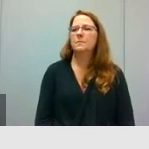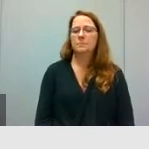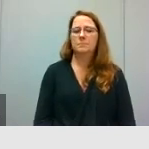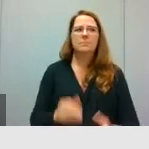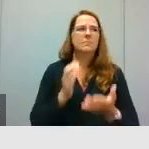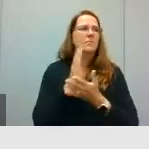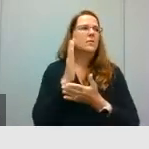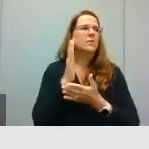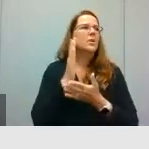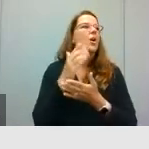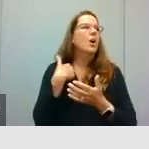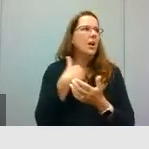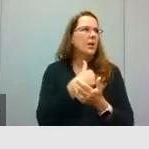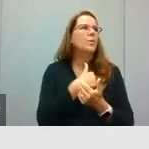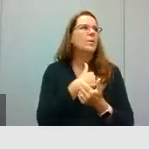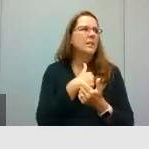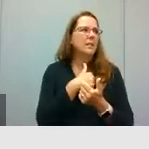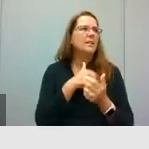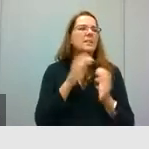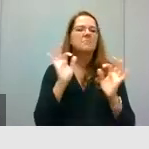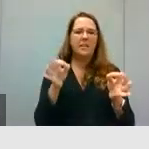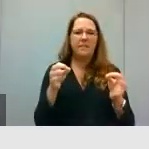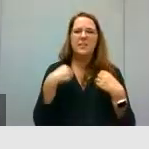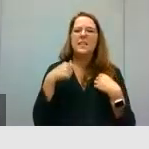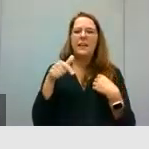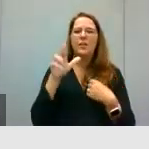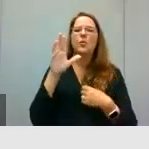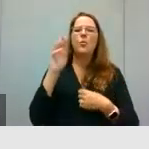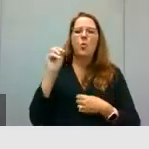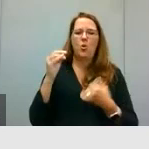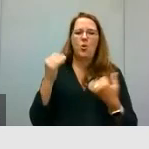All right, we definitely got a quorum.